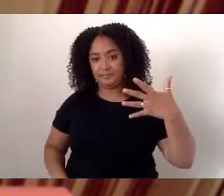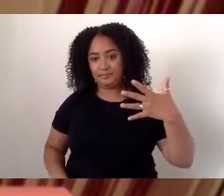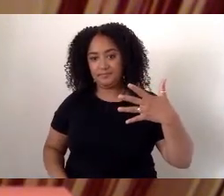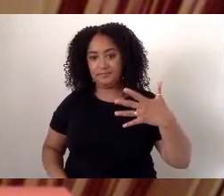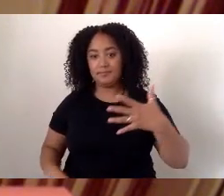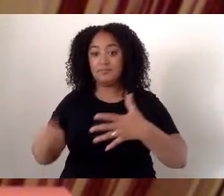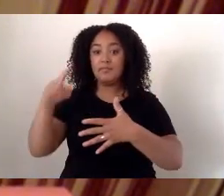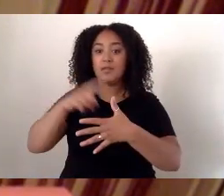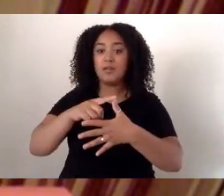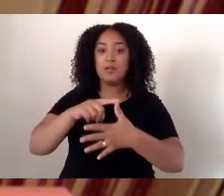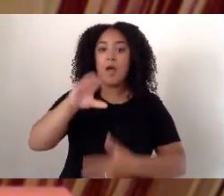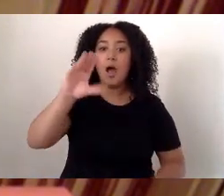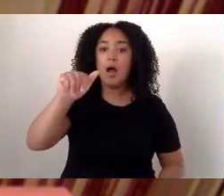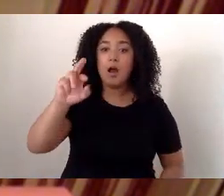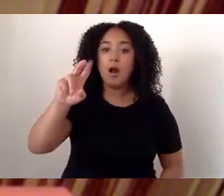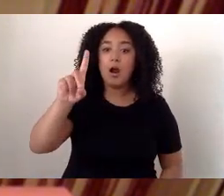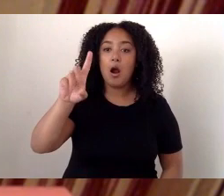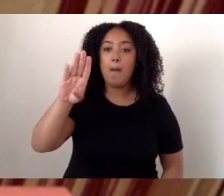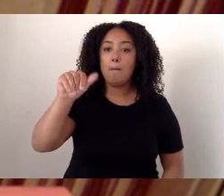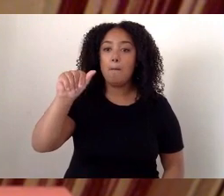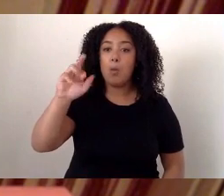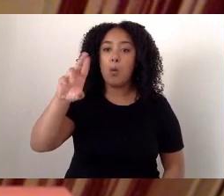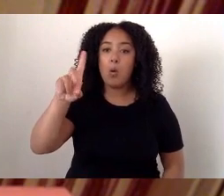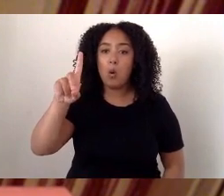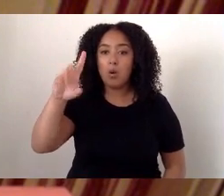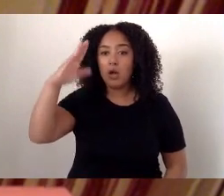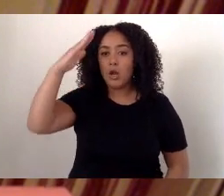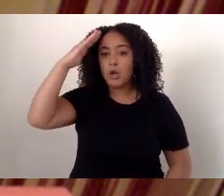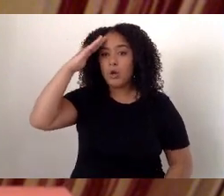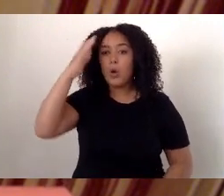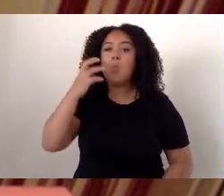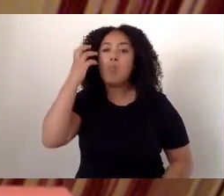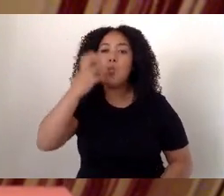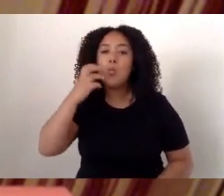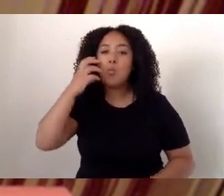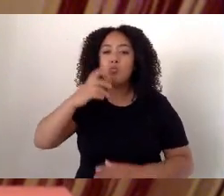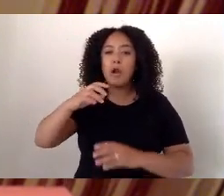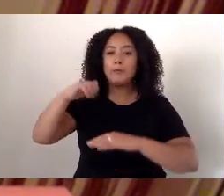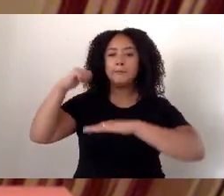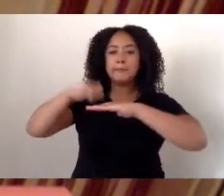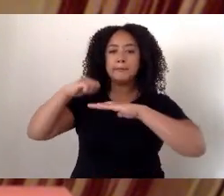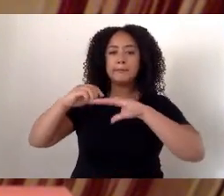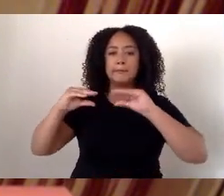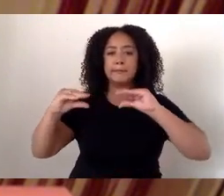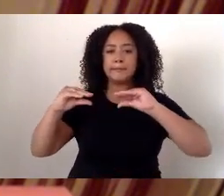have cardboard, an old shirt. I know that during